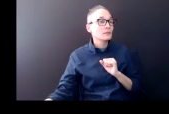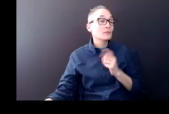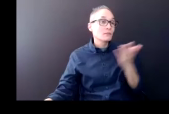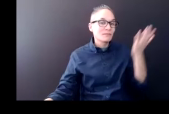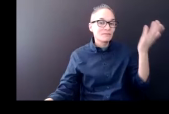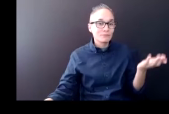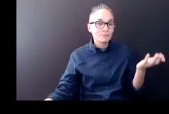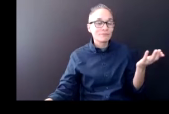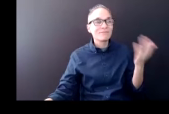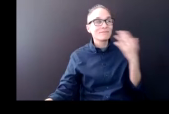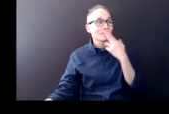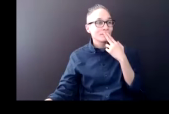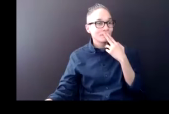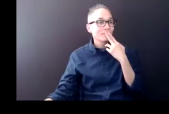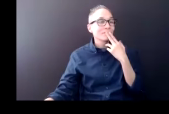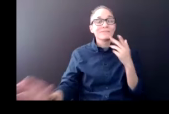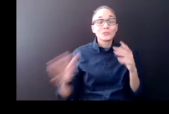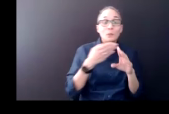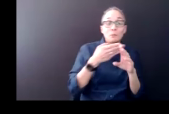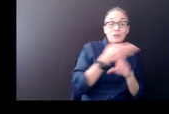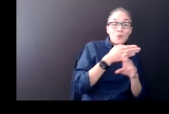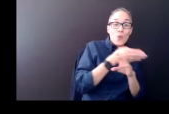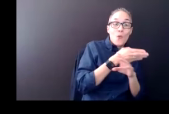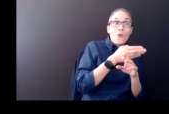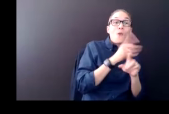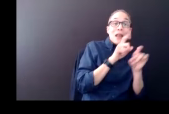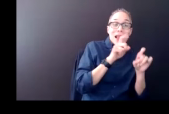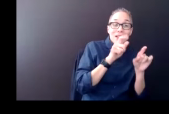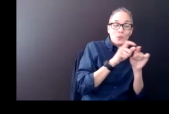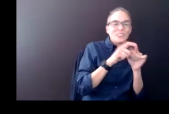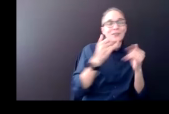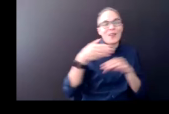So this is the post sentiment. We did get hopeful on there.